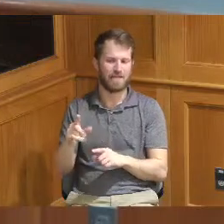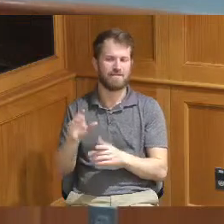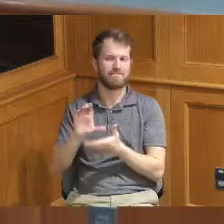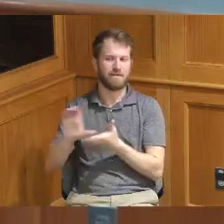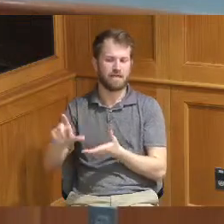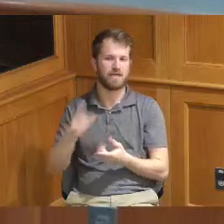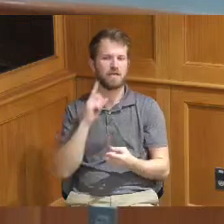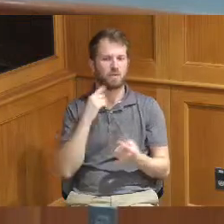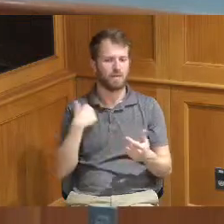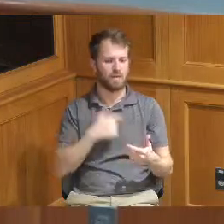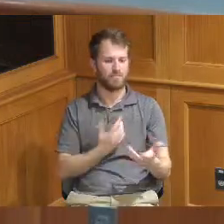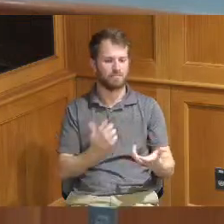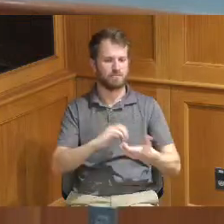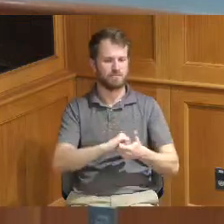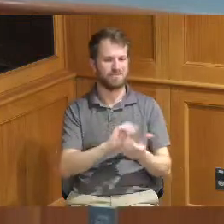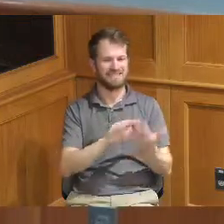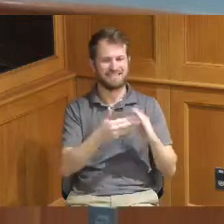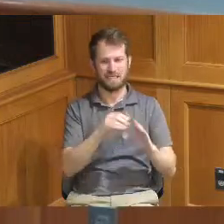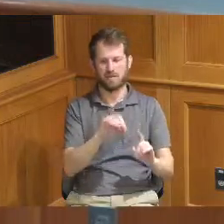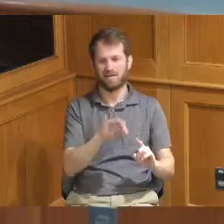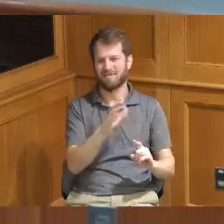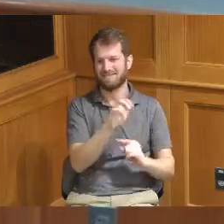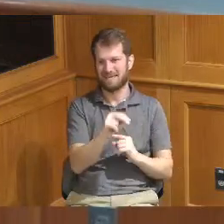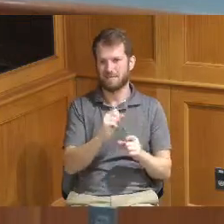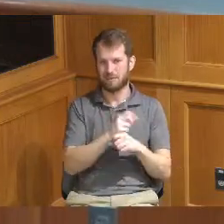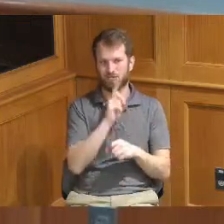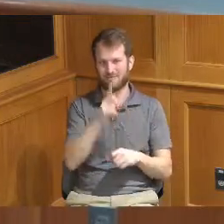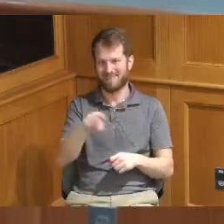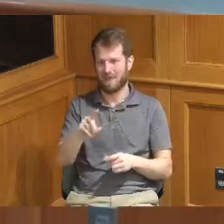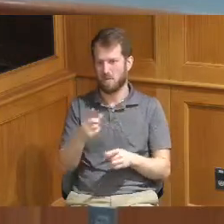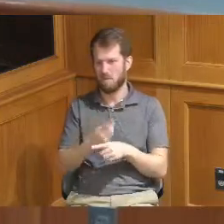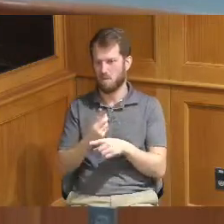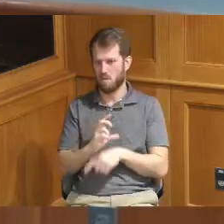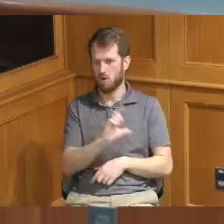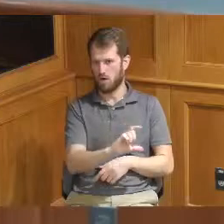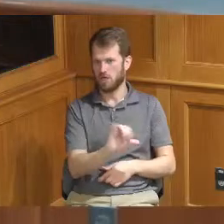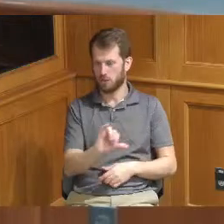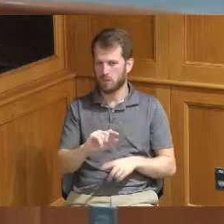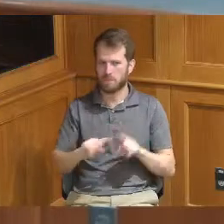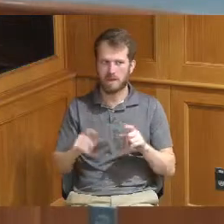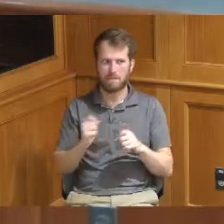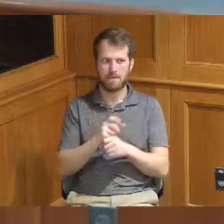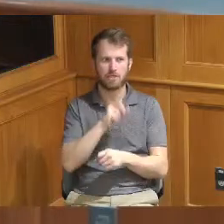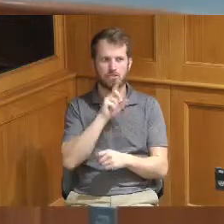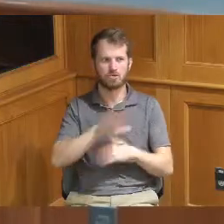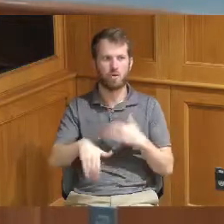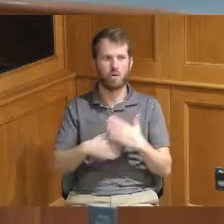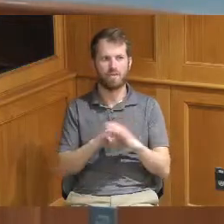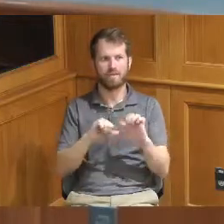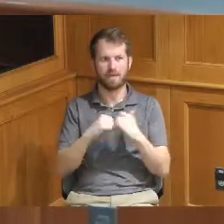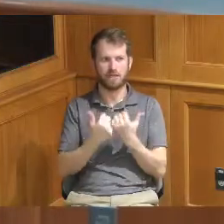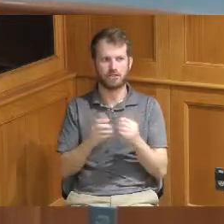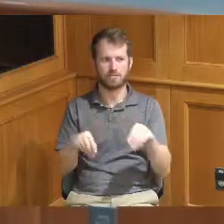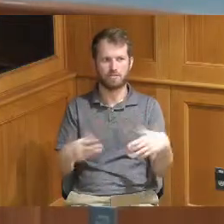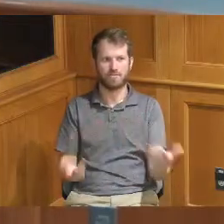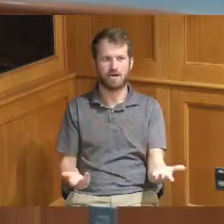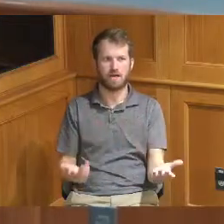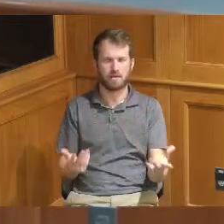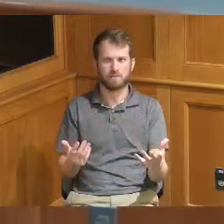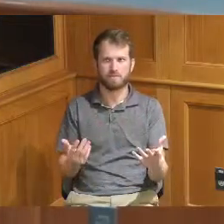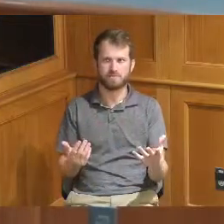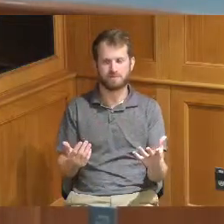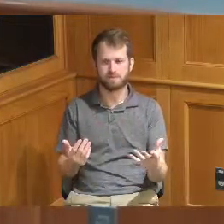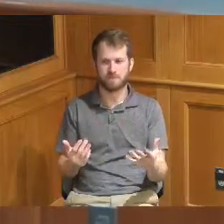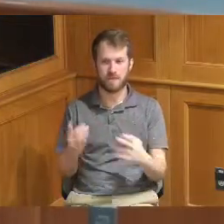their allocation, but making sure that all of the agencies are given all of the